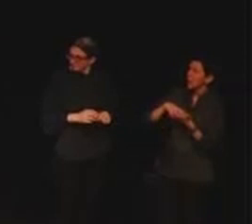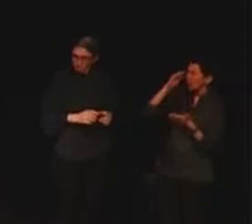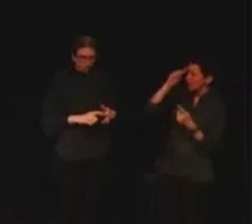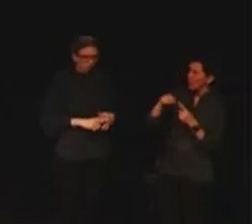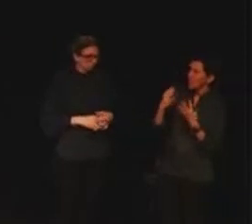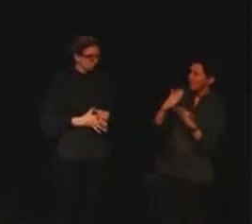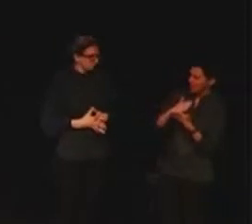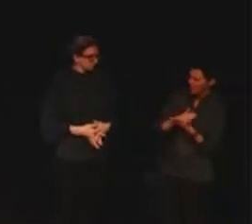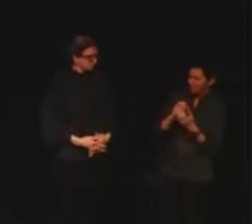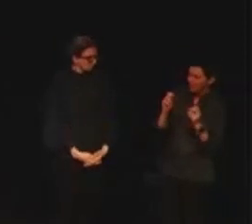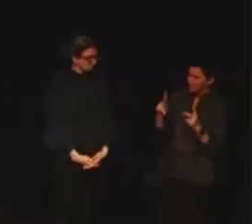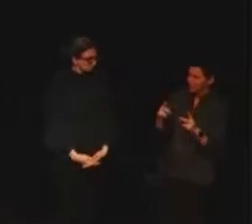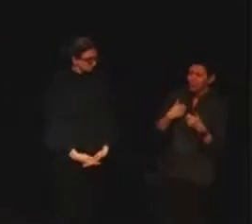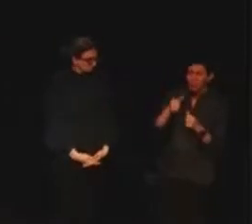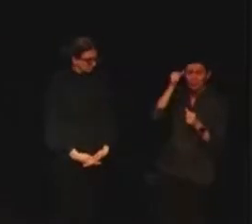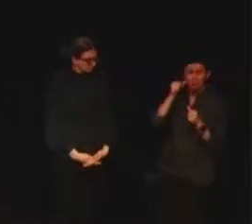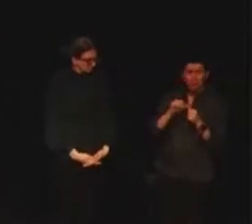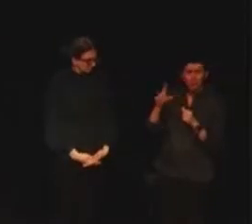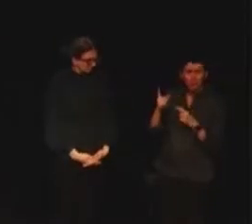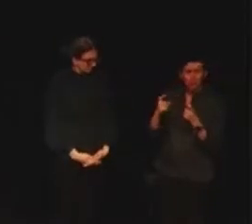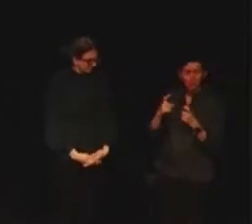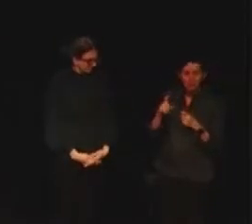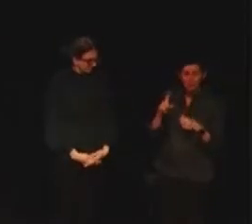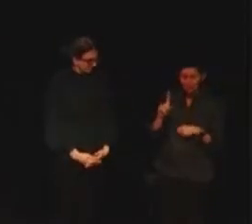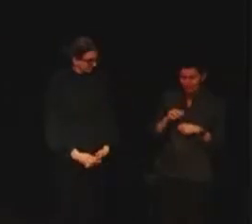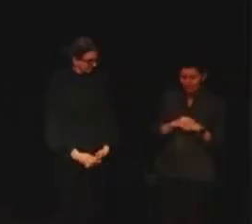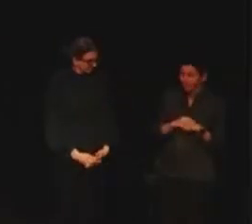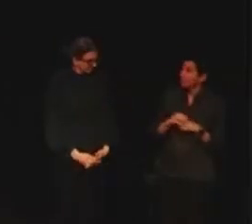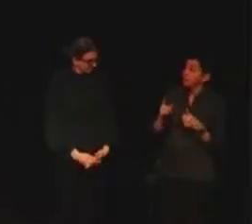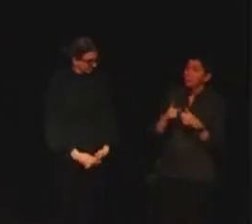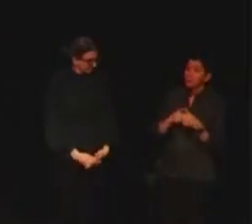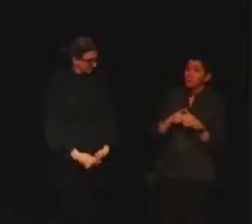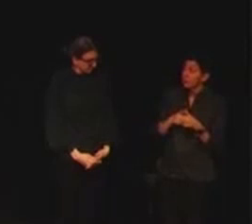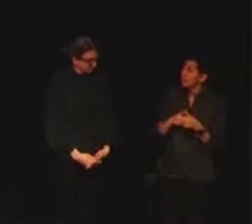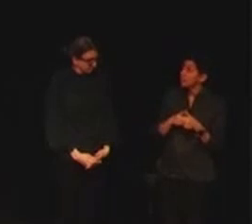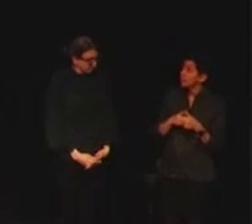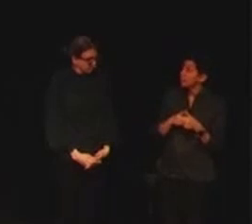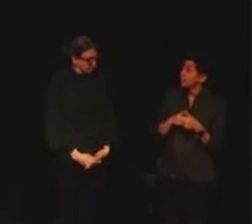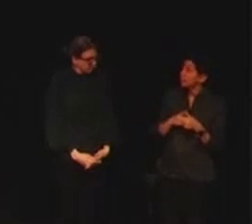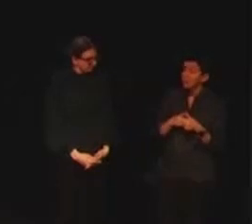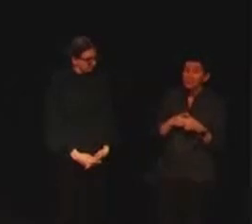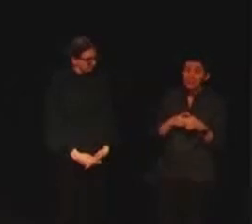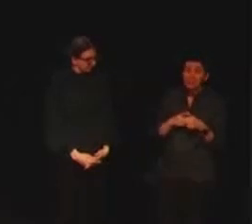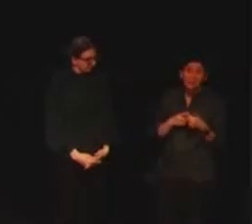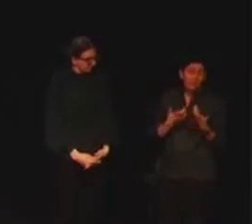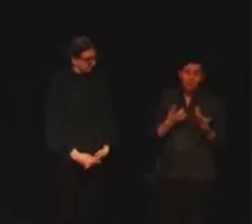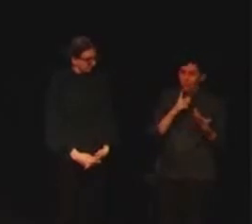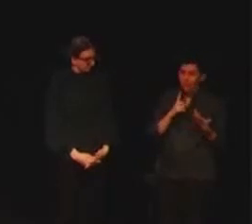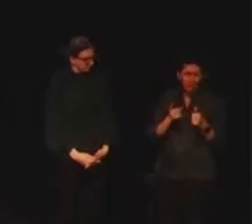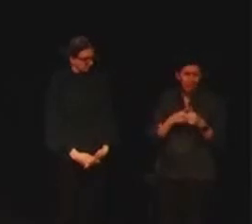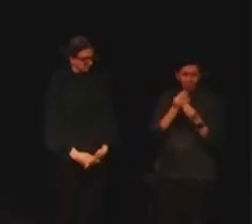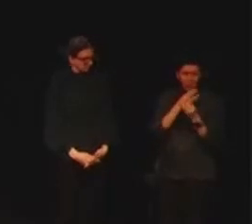start there. Yeah, I'm bad at like keeping all the things in my head. First off, yeah, just like you guys said, it was an amazing lineup of films. I'm